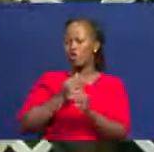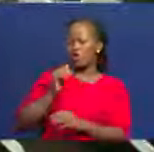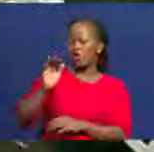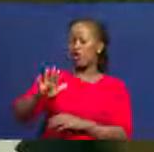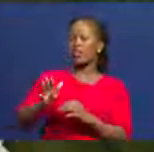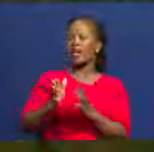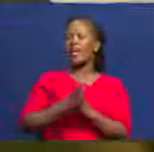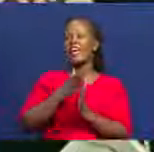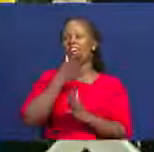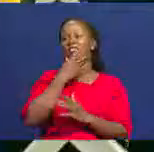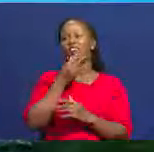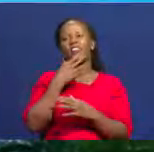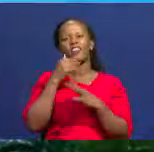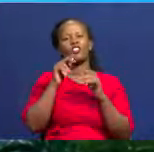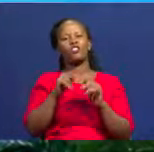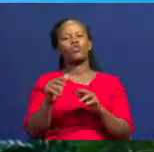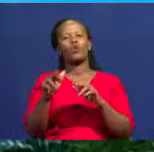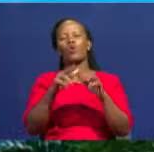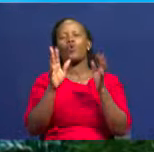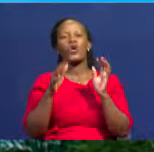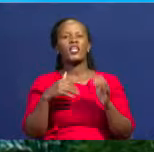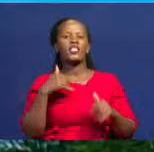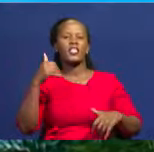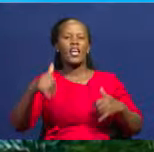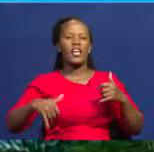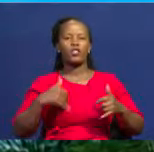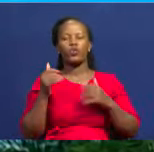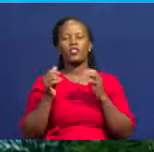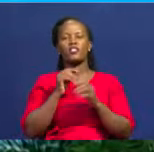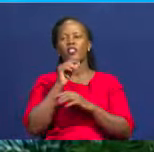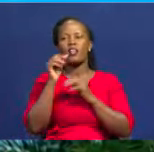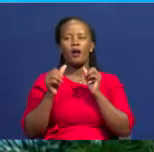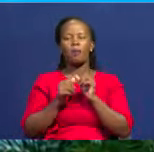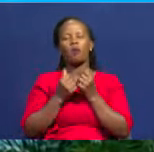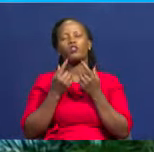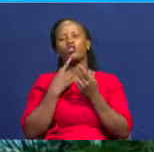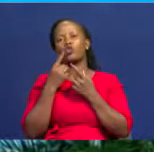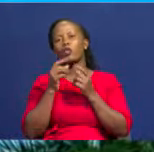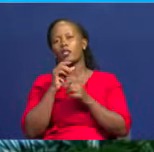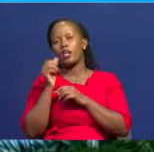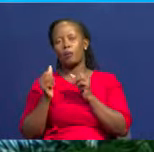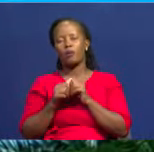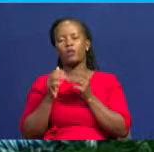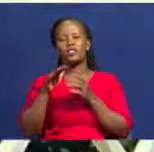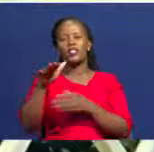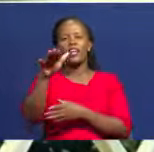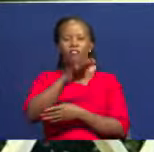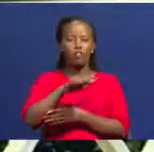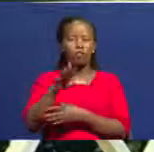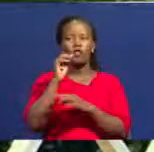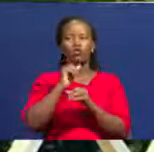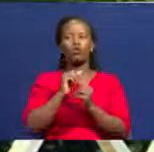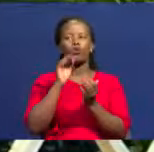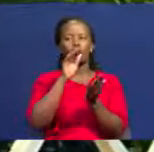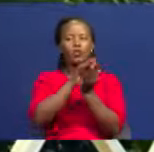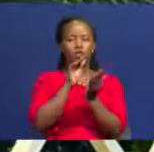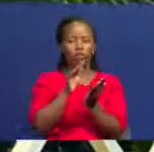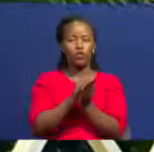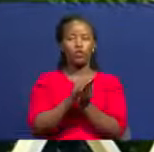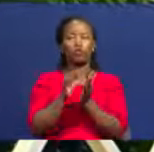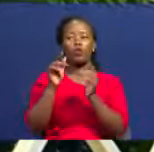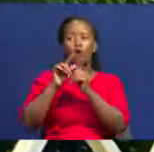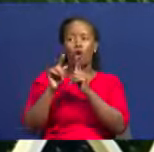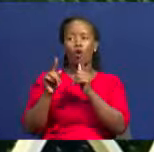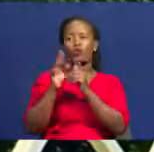park, discussing environmental preservation. A montage of pollution and disasters leads back to 2040, where